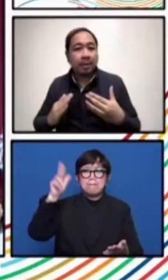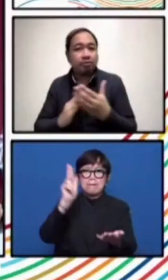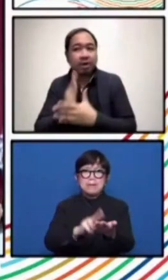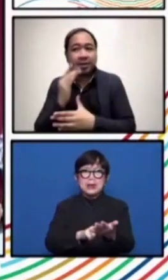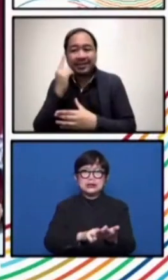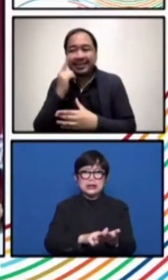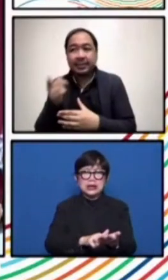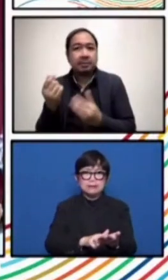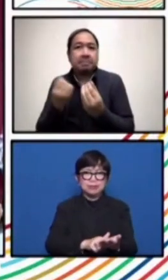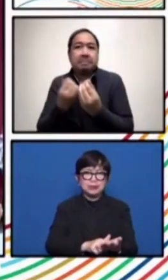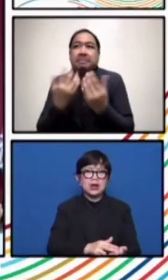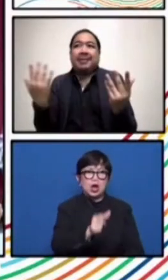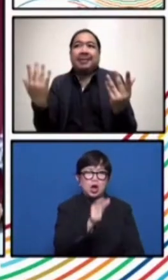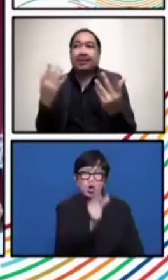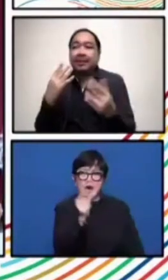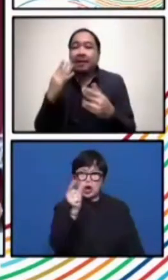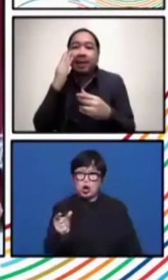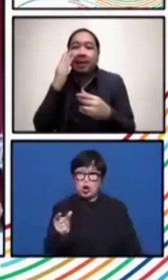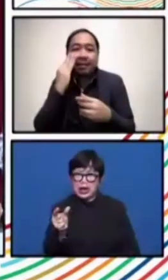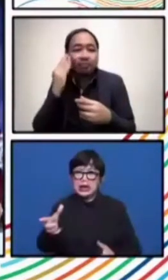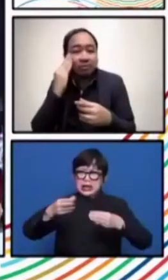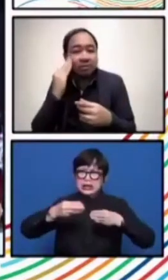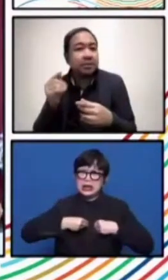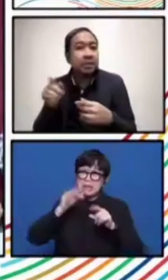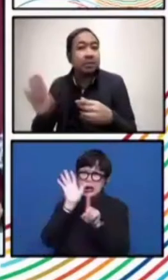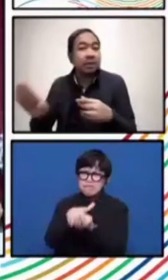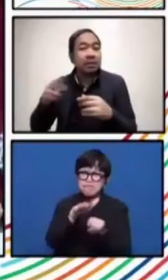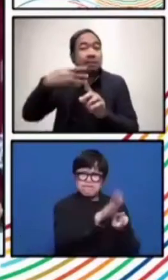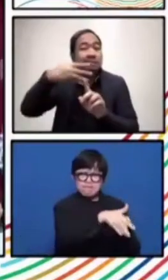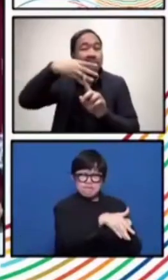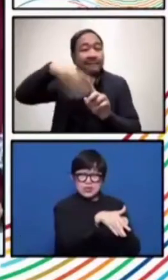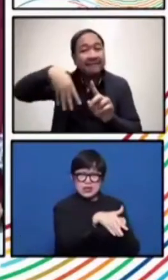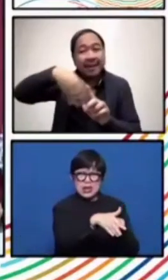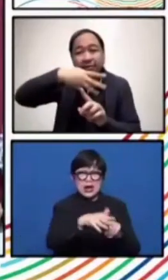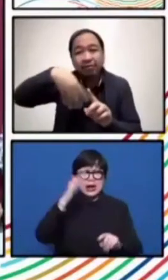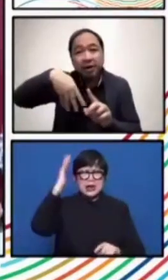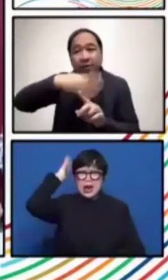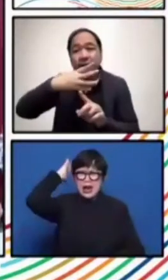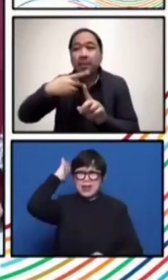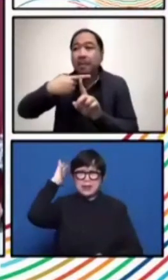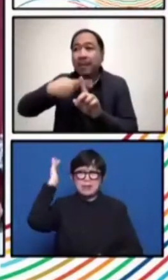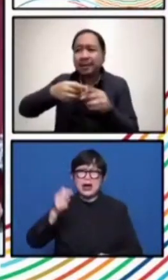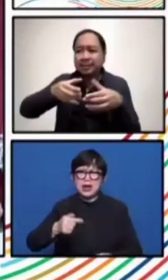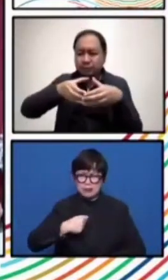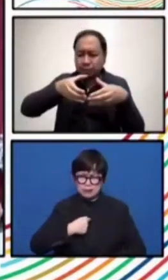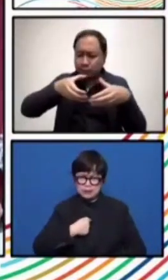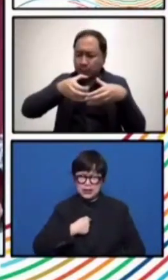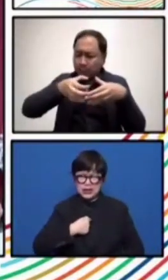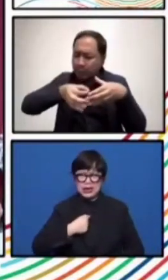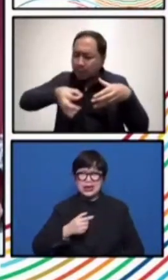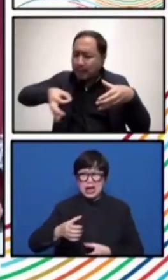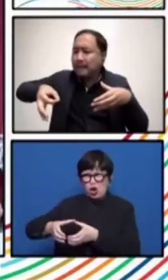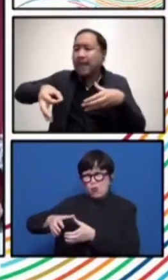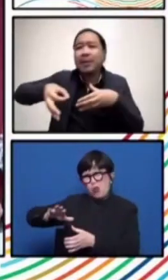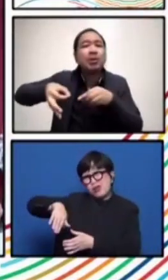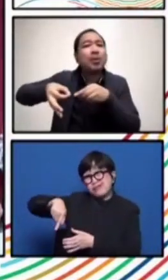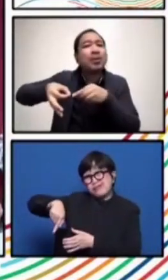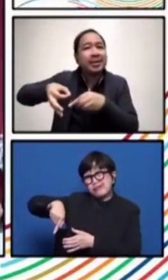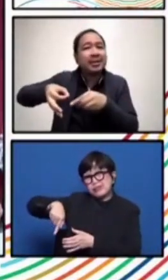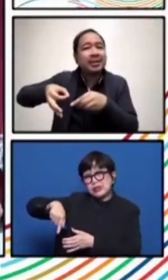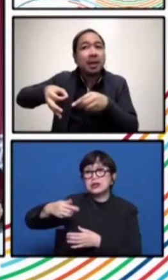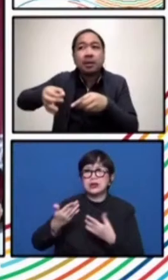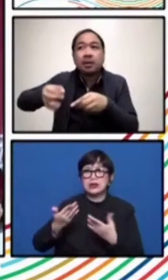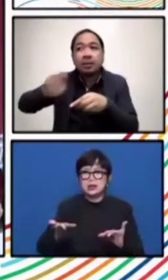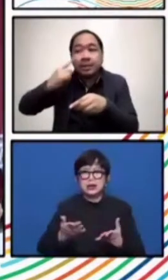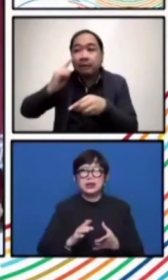multiple discrimination because of their backgrounds and minority in humankind history for the first time